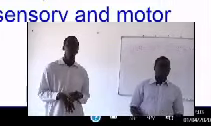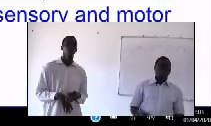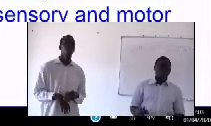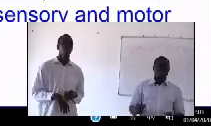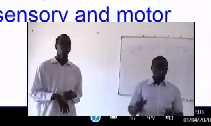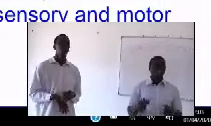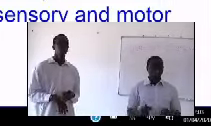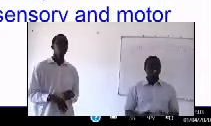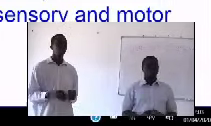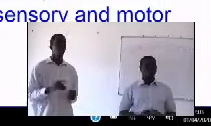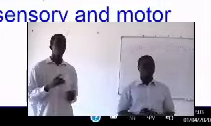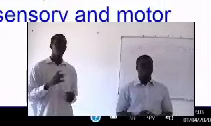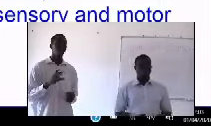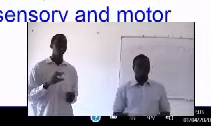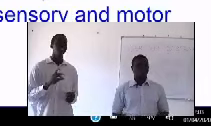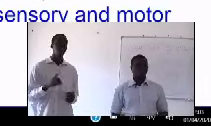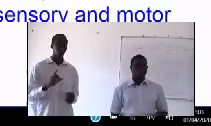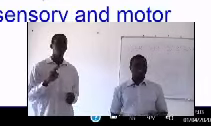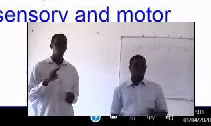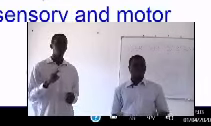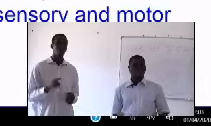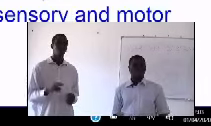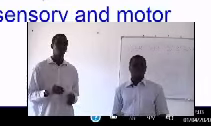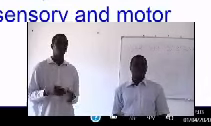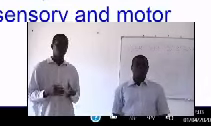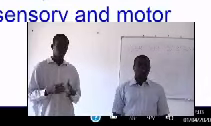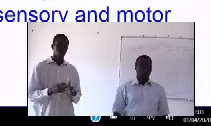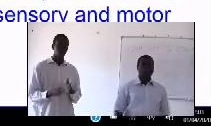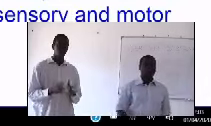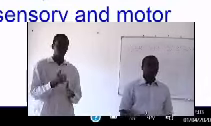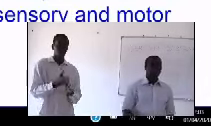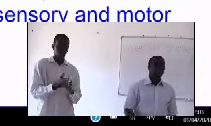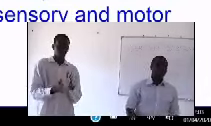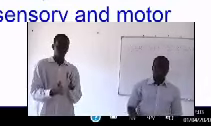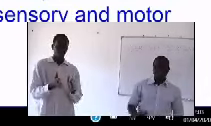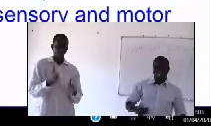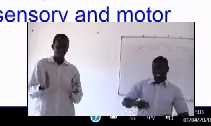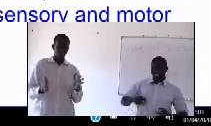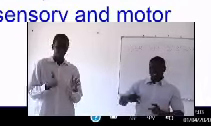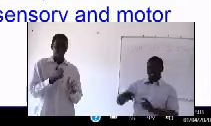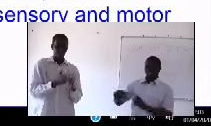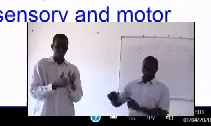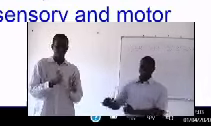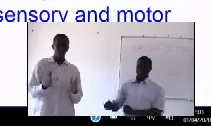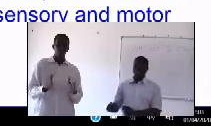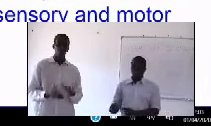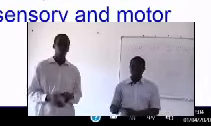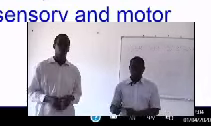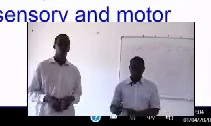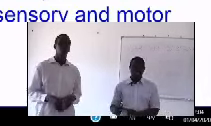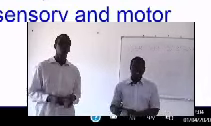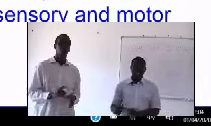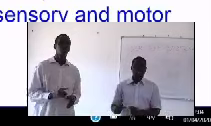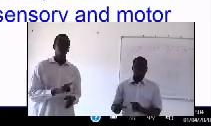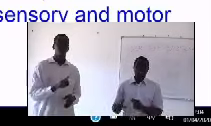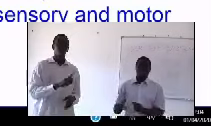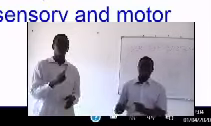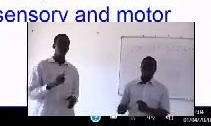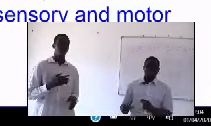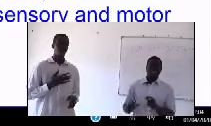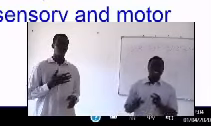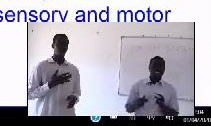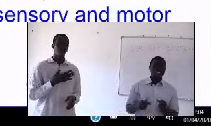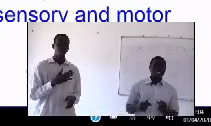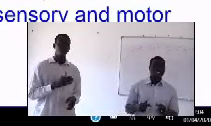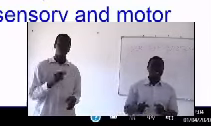last, or the third part of neuron, we call it relay neurons, intermediate. We say they are found